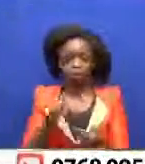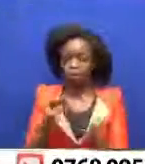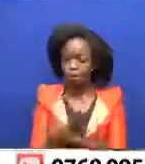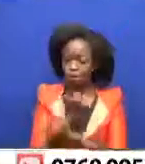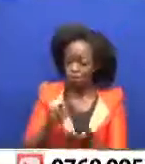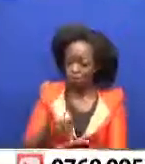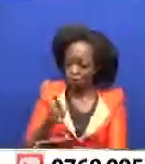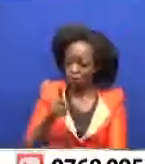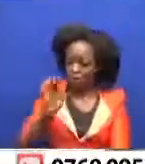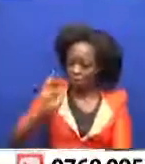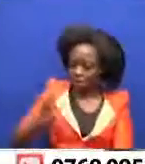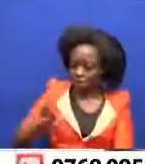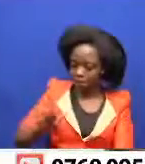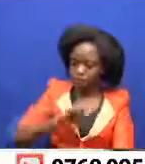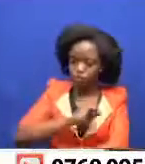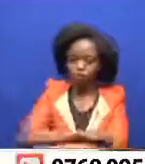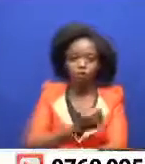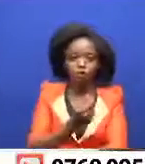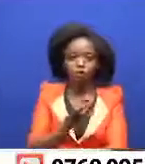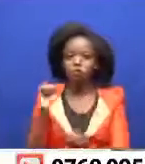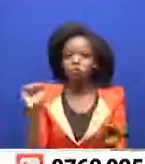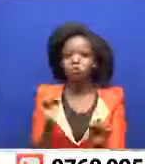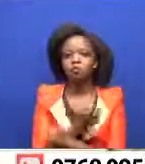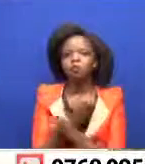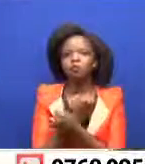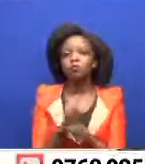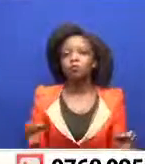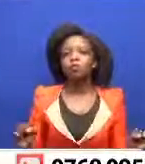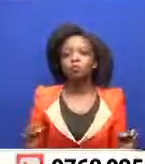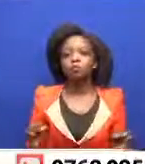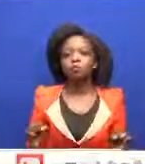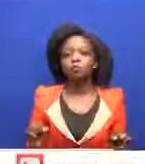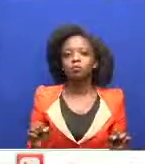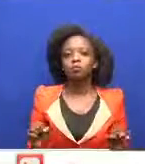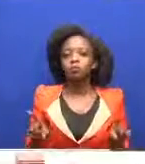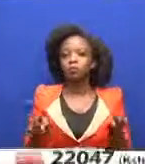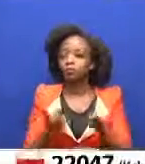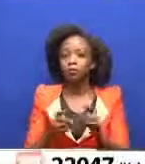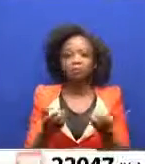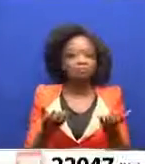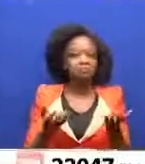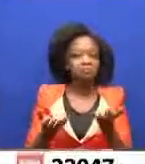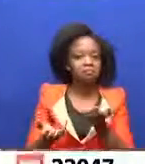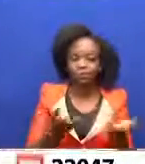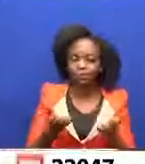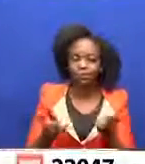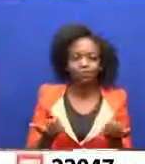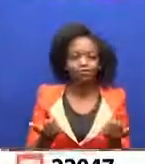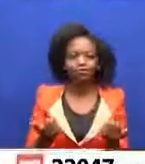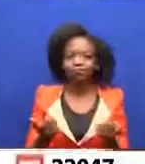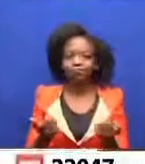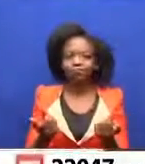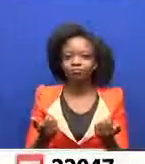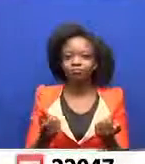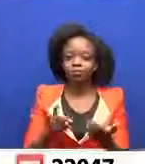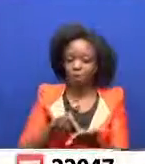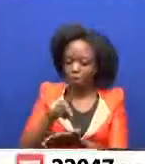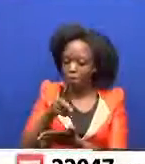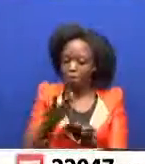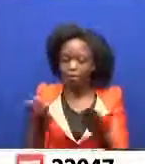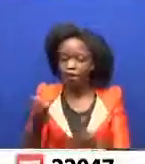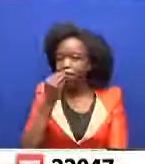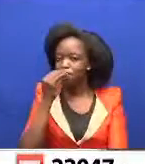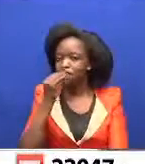in fish, haiwezi, na huwezi hata kulipia hata kununua kitu ya